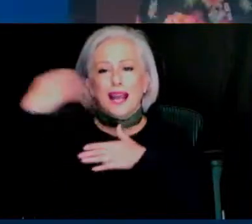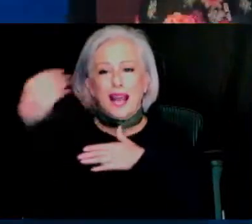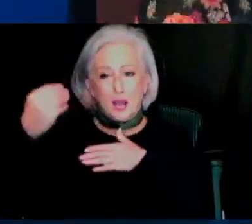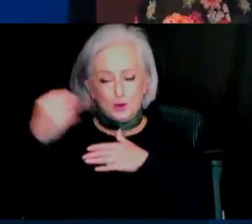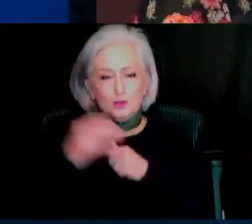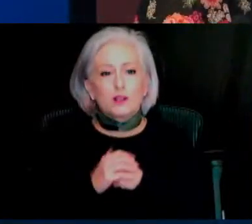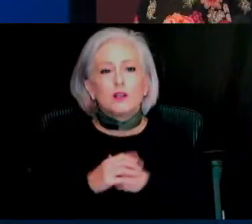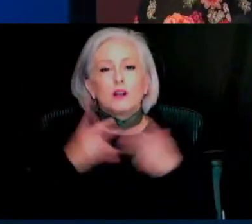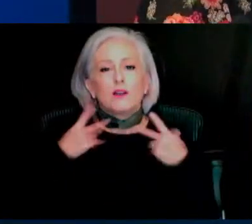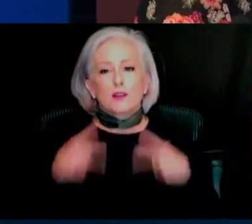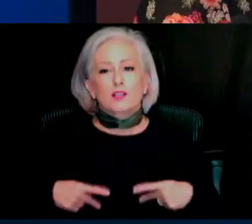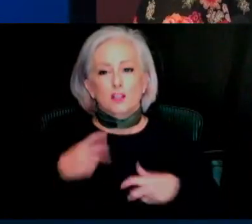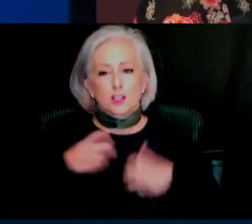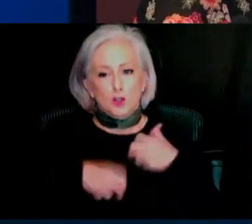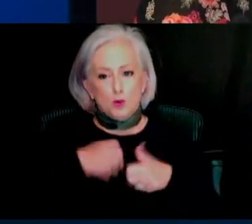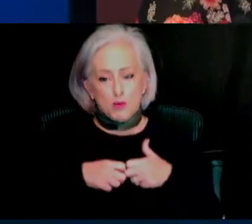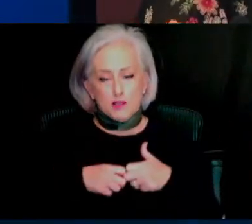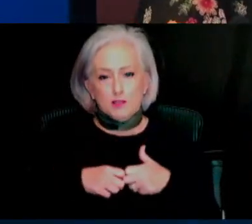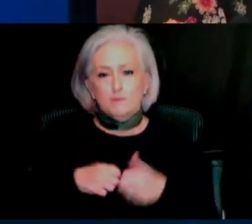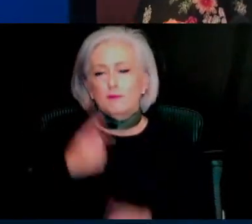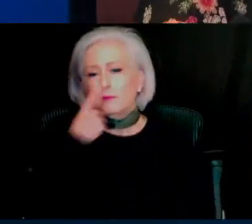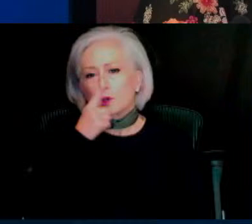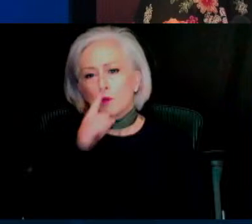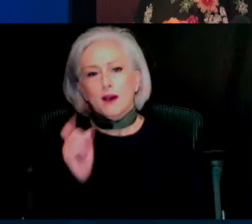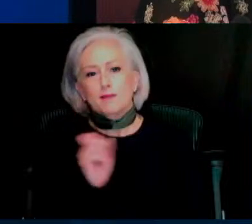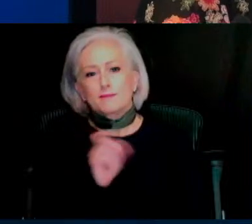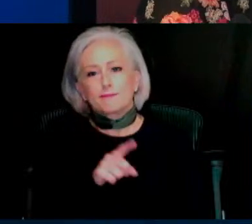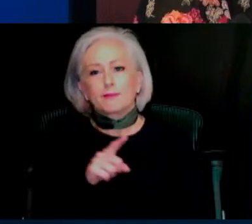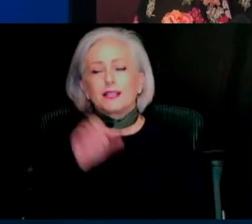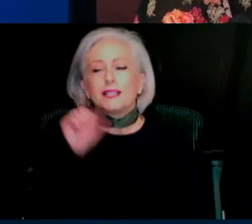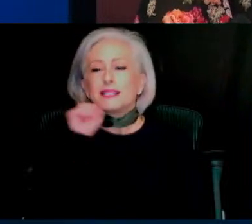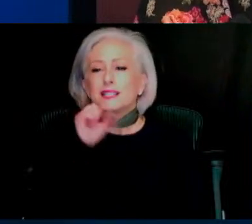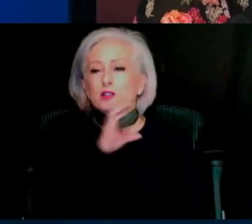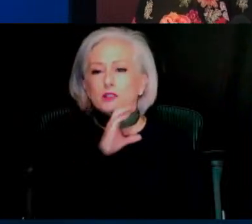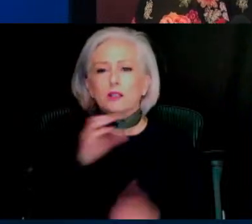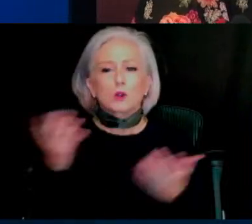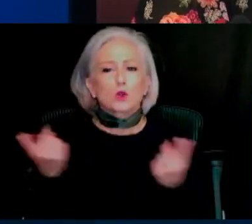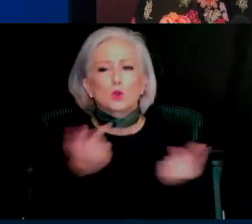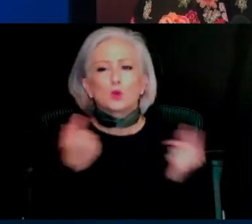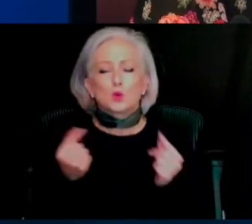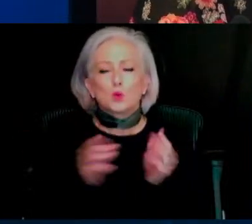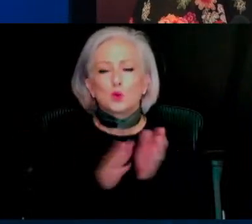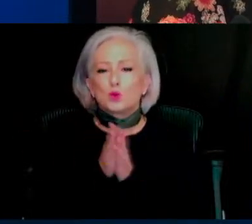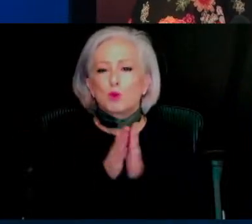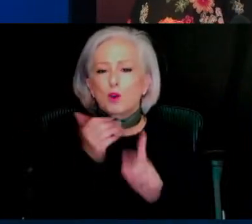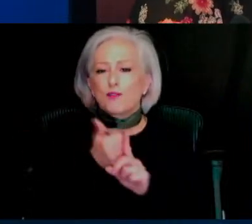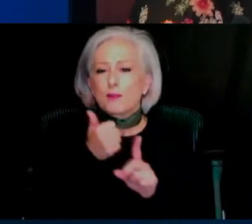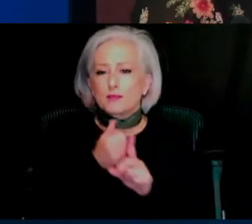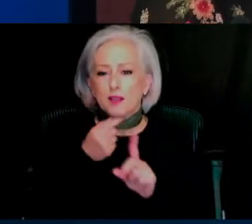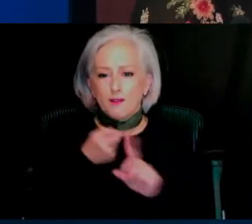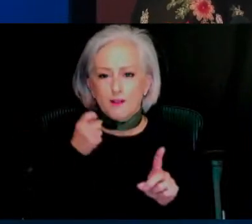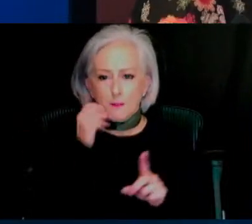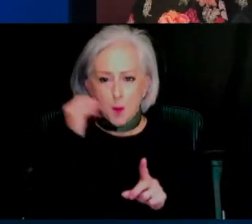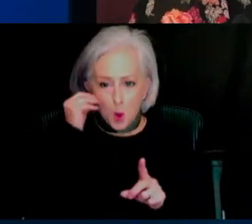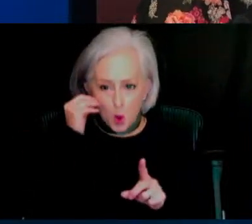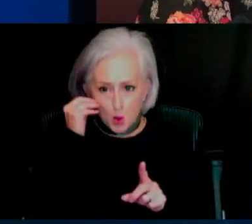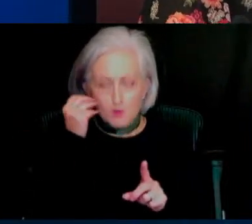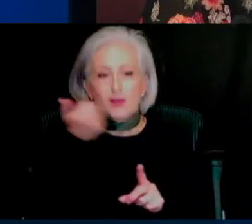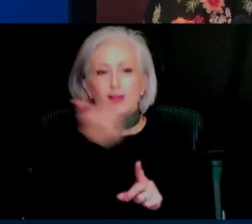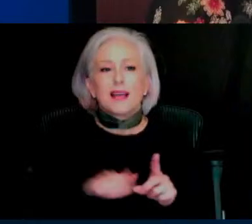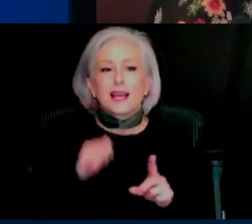ask Kelsey and Roger, what can seniors do to motivate themselves at home? And do they have any exercises for